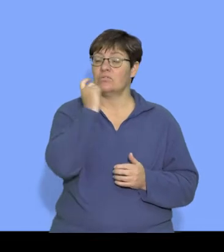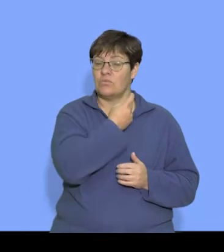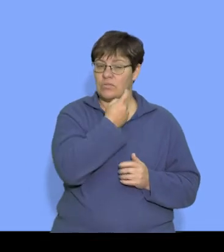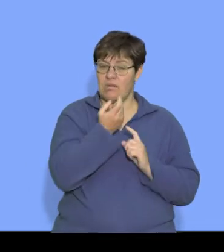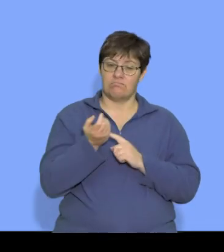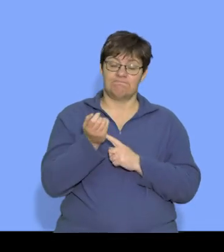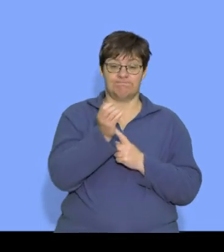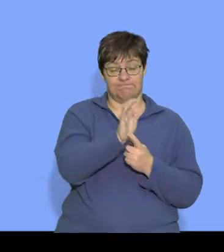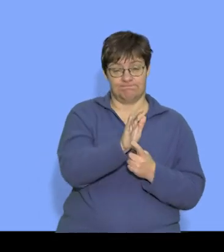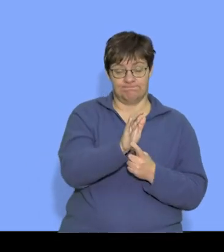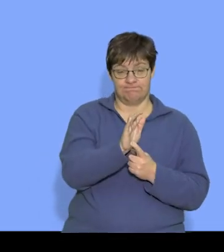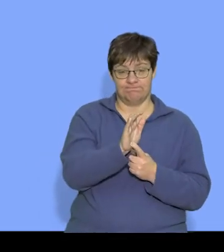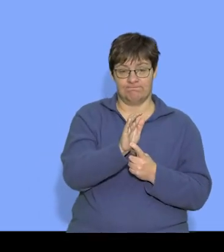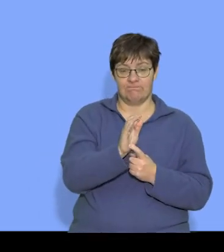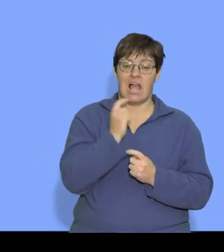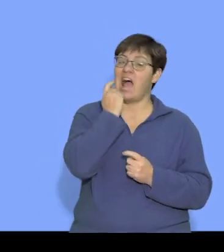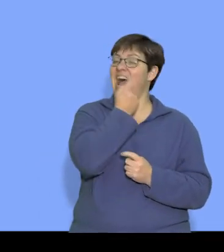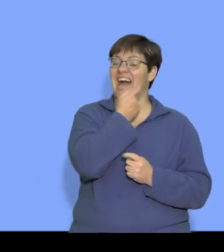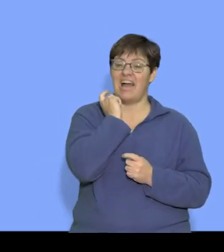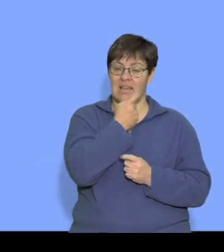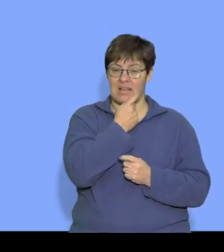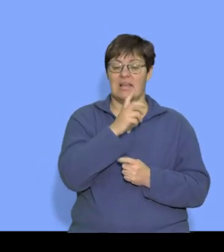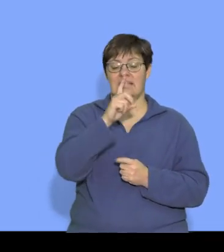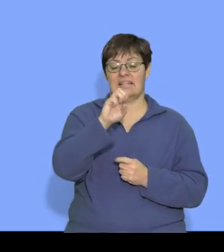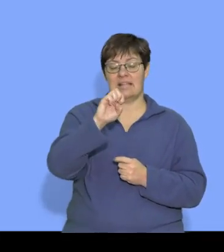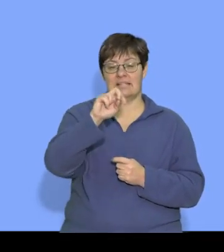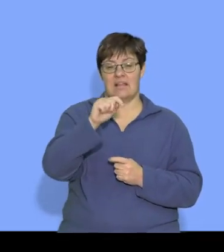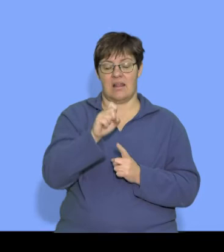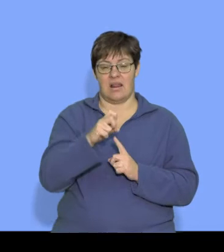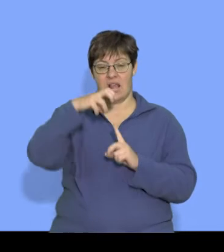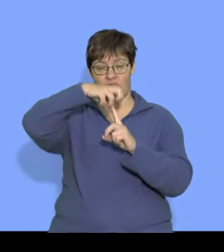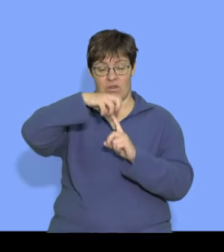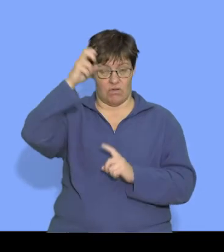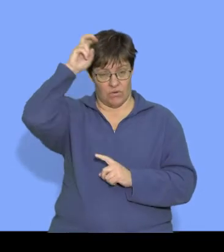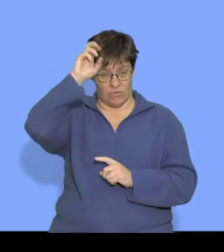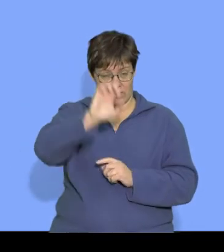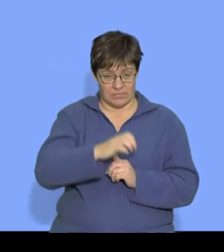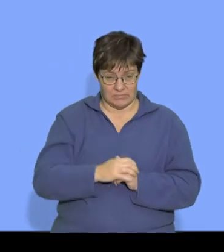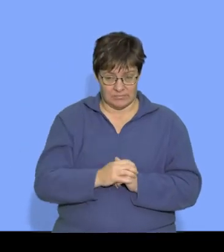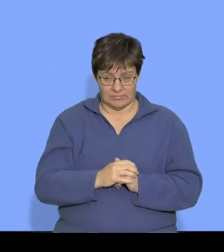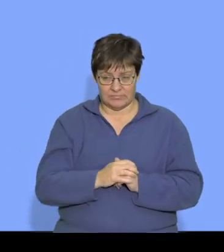tooth exposed to the oral cavity is known as the dental crown. So what we look at